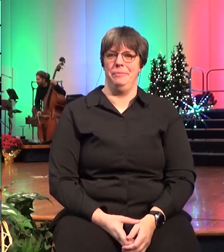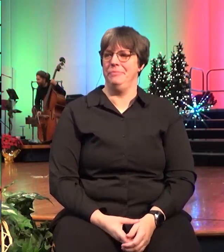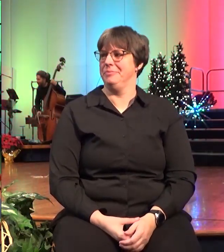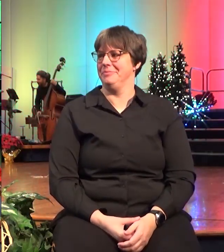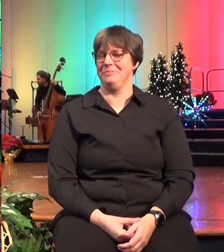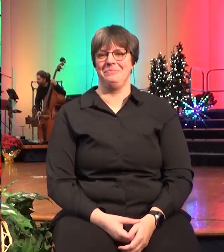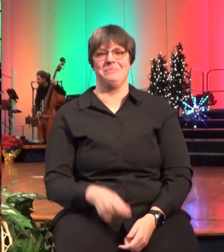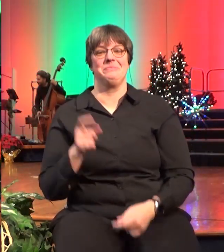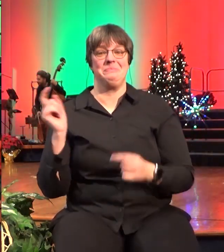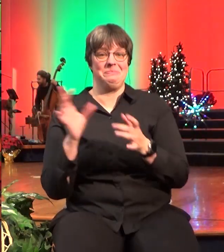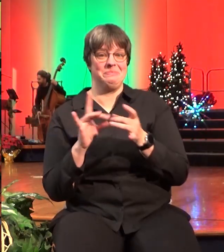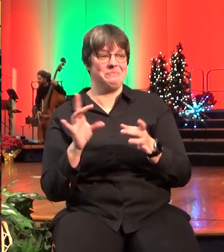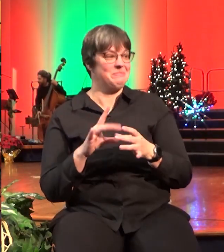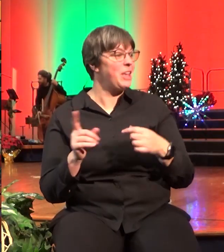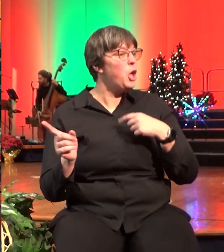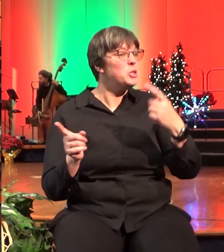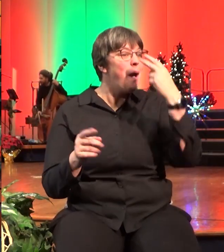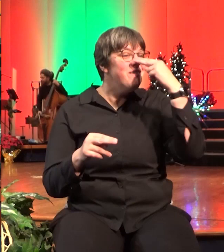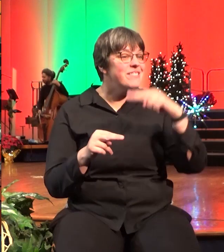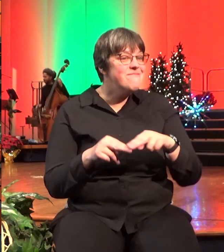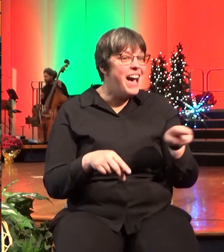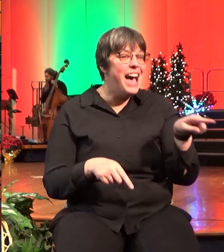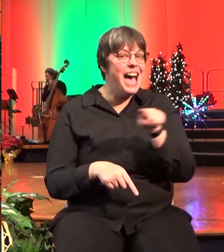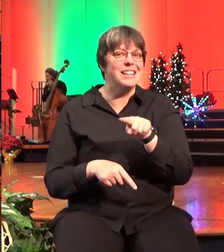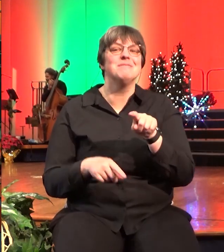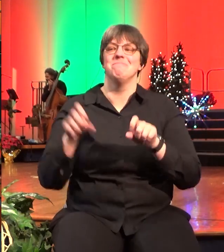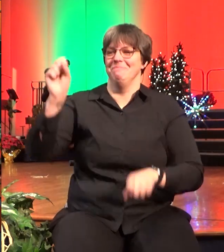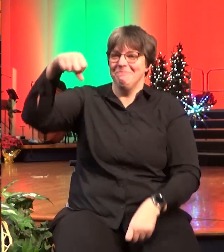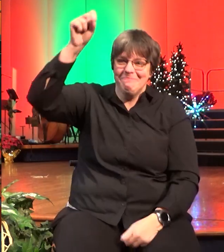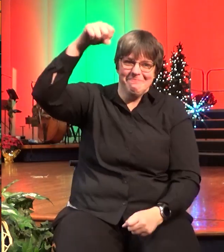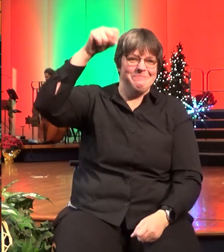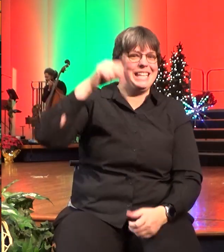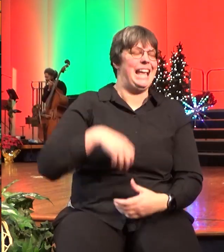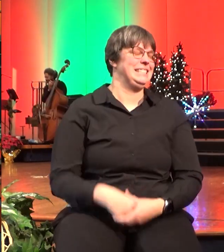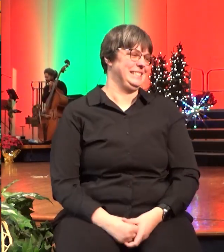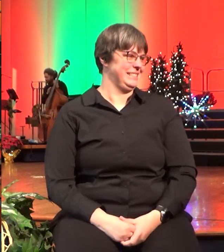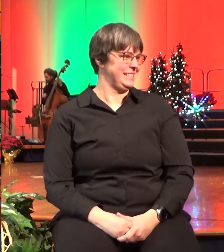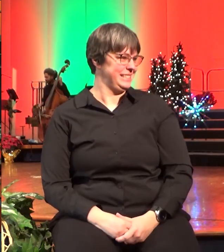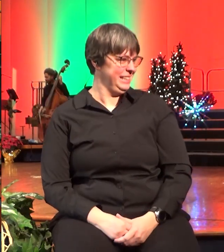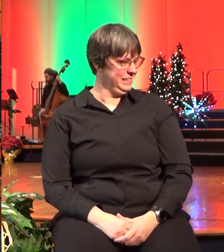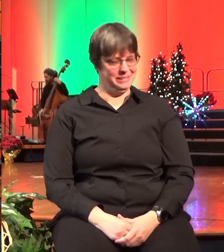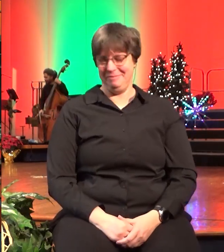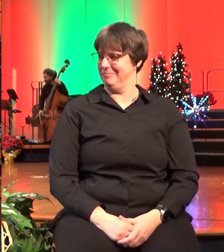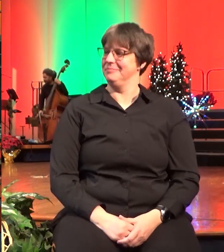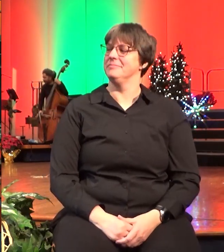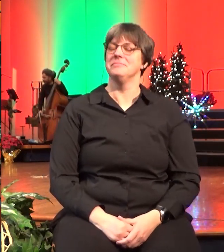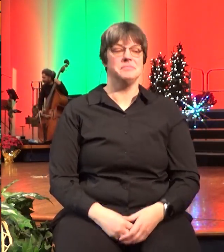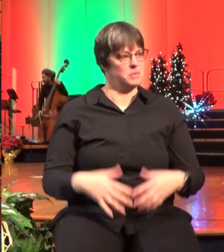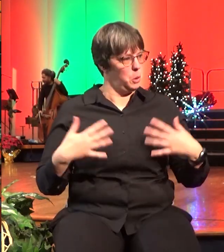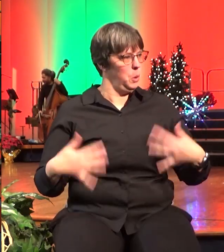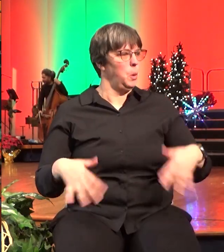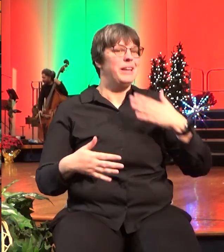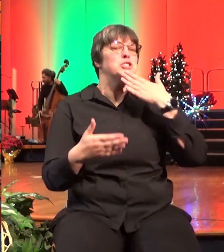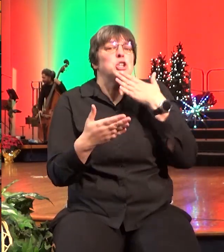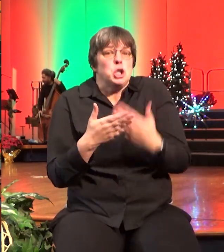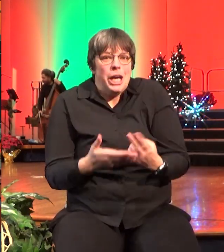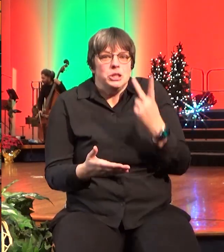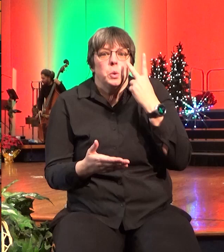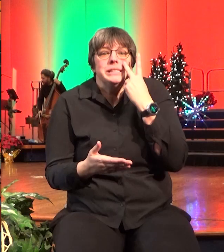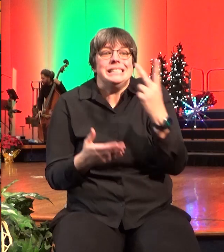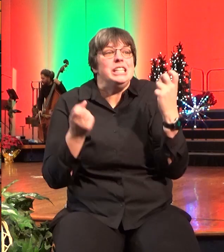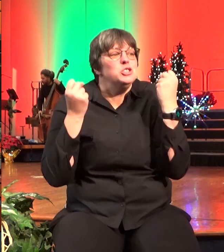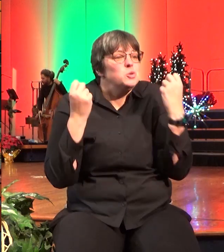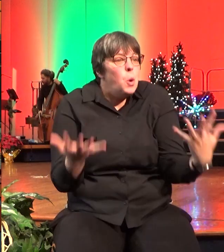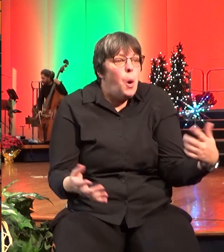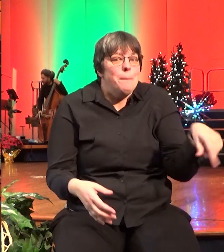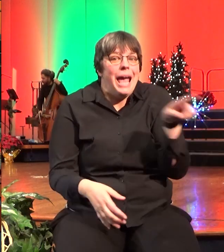Oh, are you having fun? Woo! It's so good to see so many of you